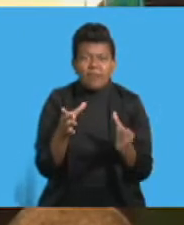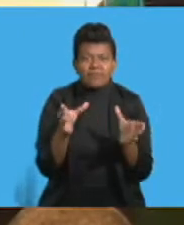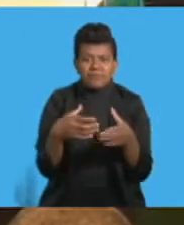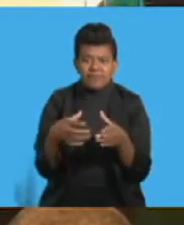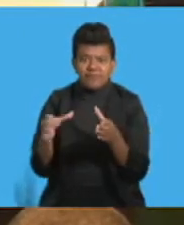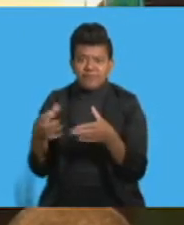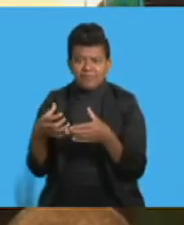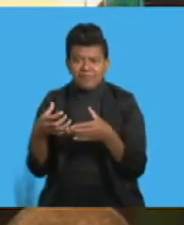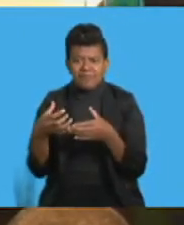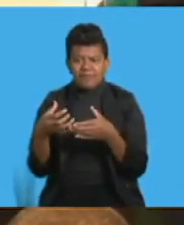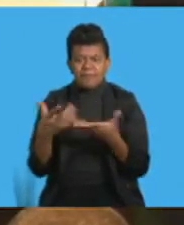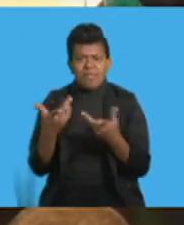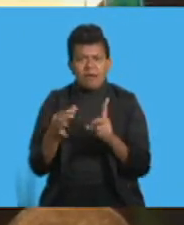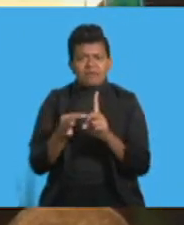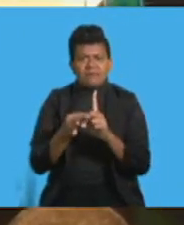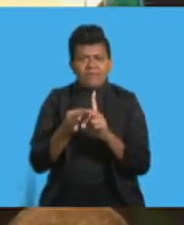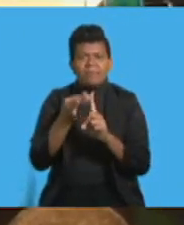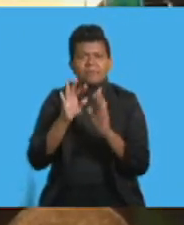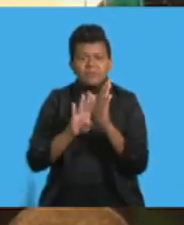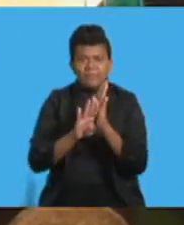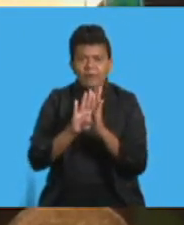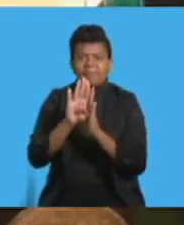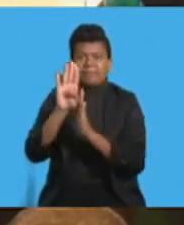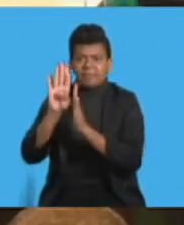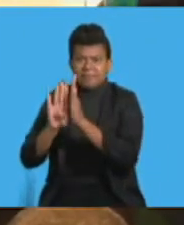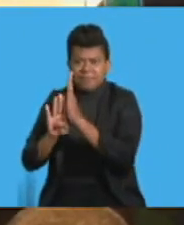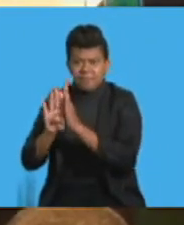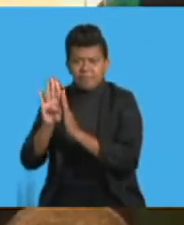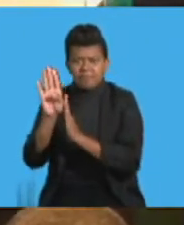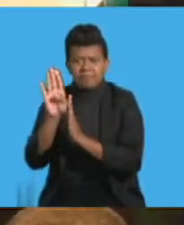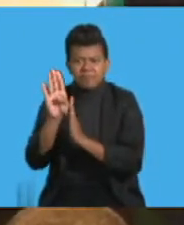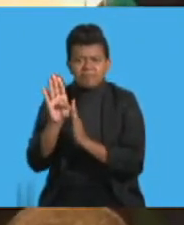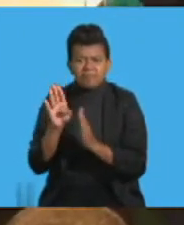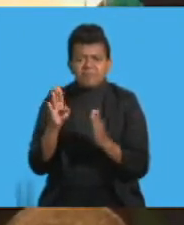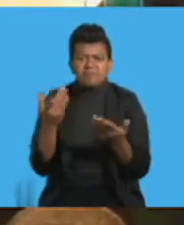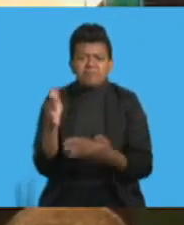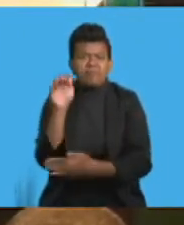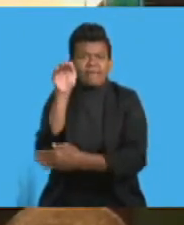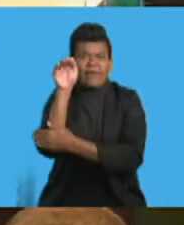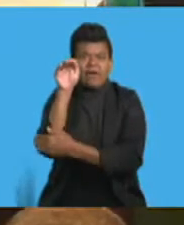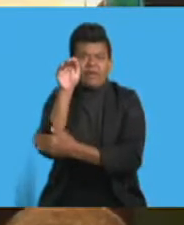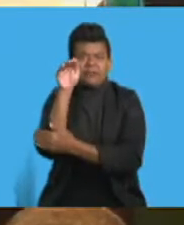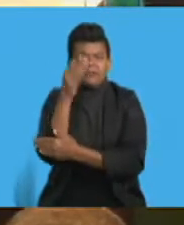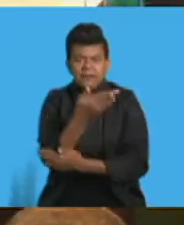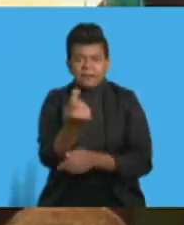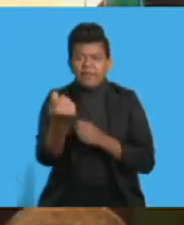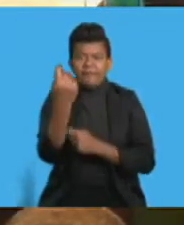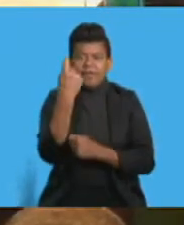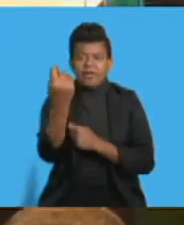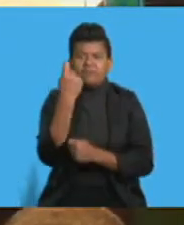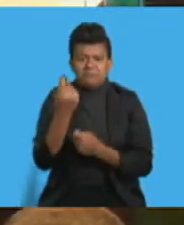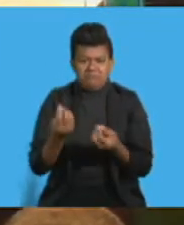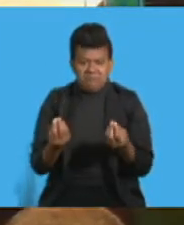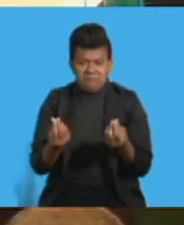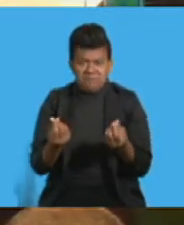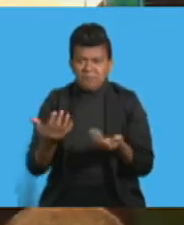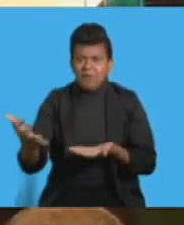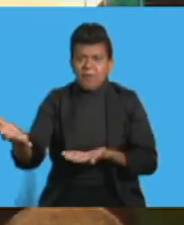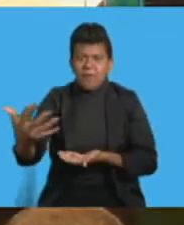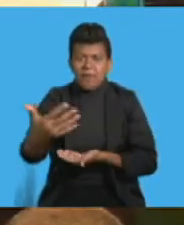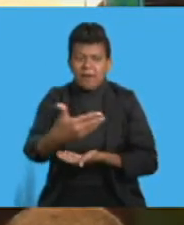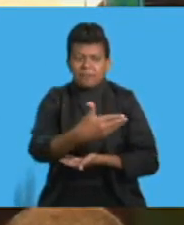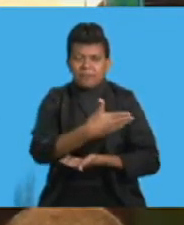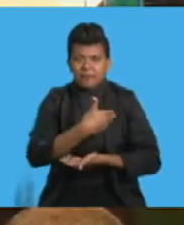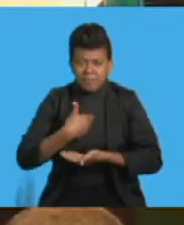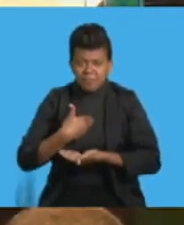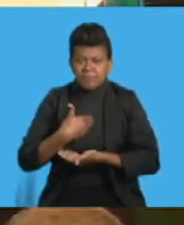the country's foreign exchange and revenue collection, also deals